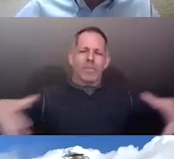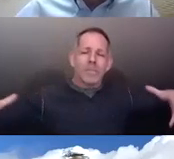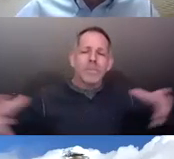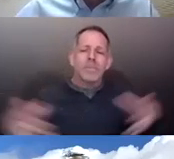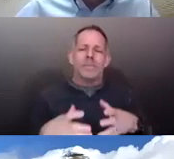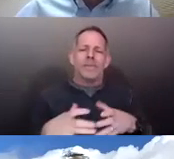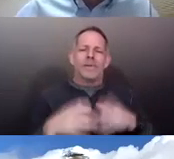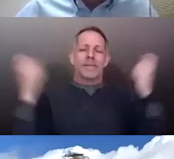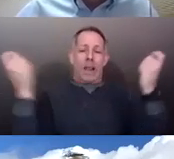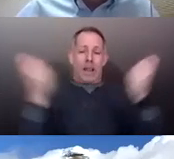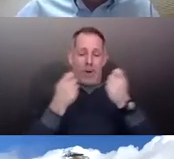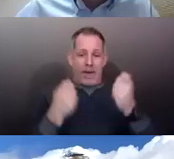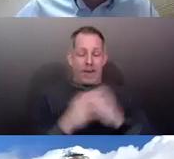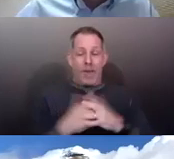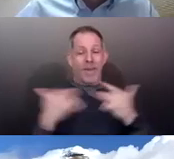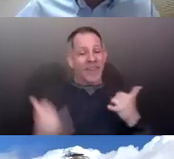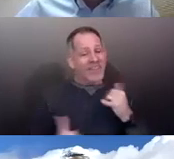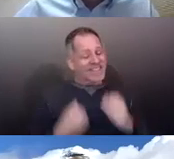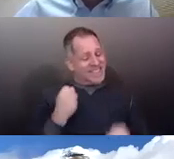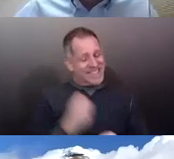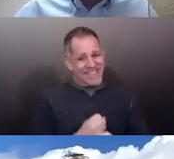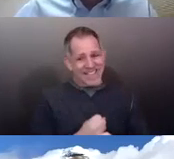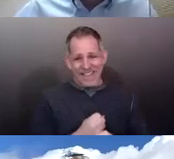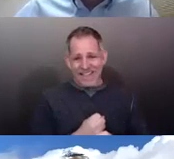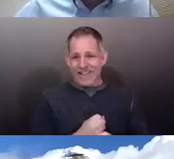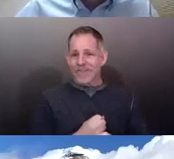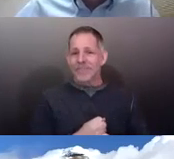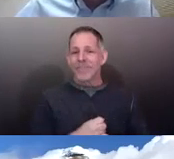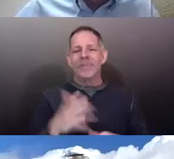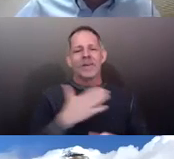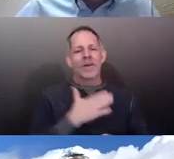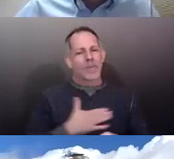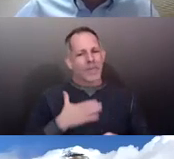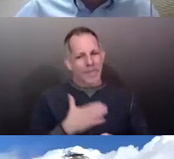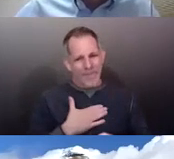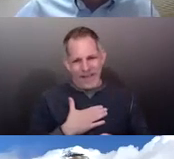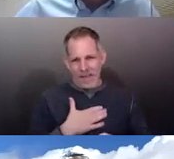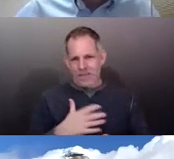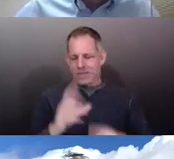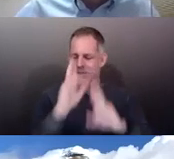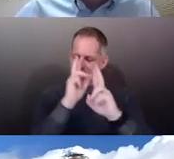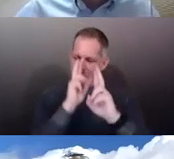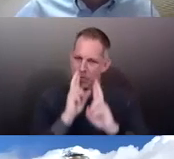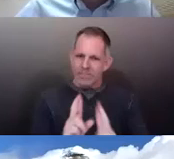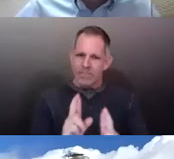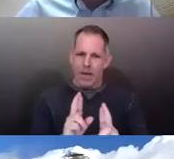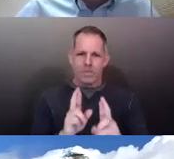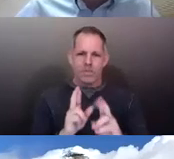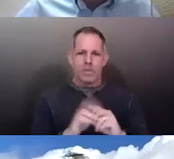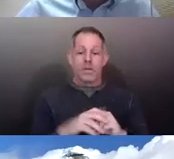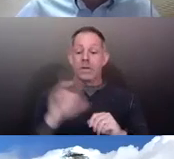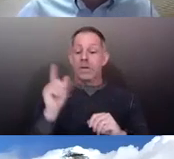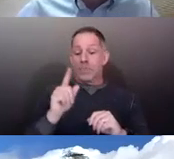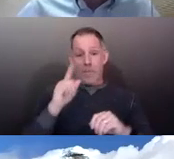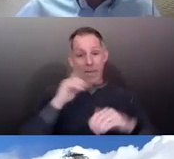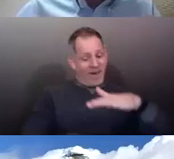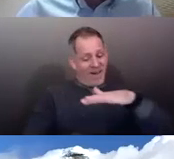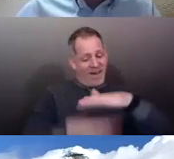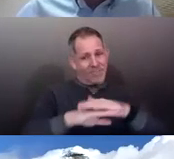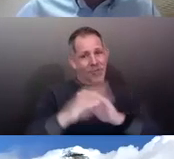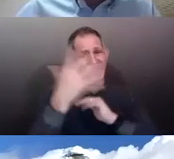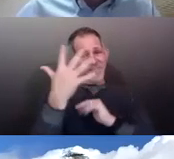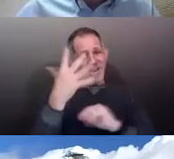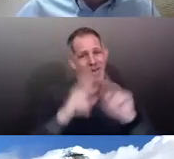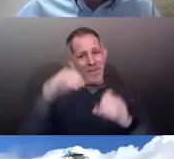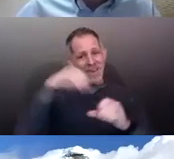those, sticking with your household and your favorite 5 outside of the household is what we've got in phase 2.